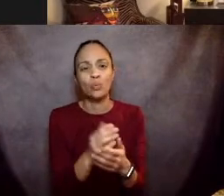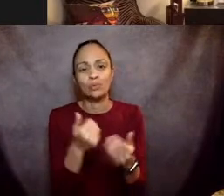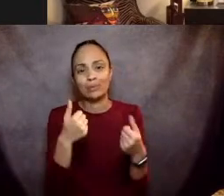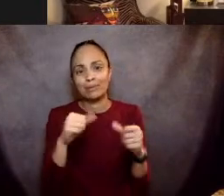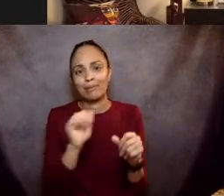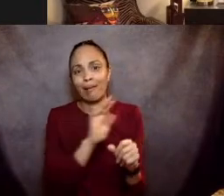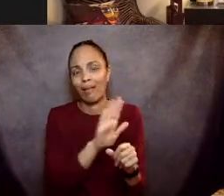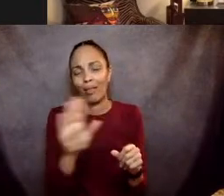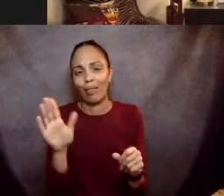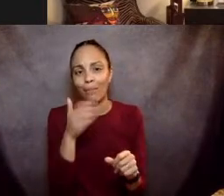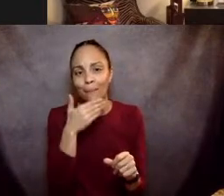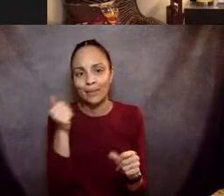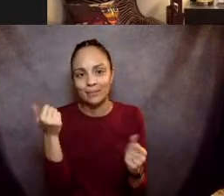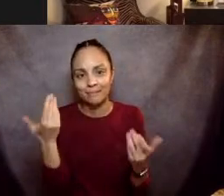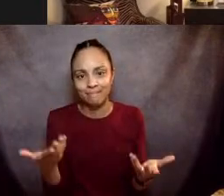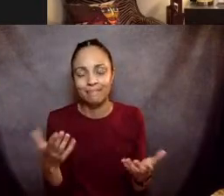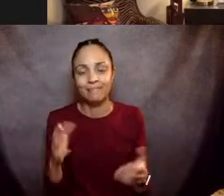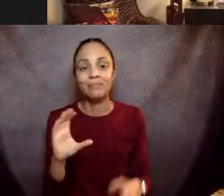about